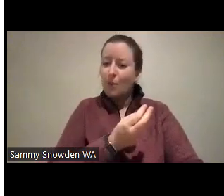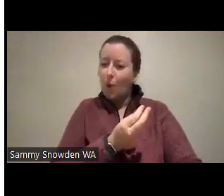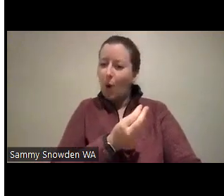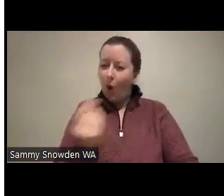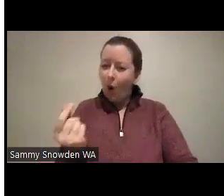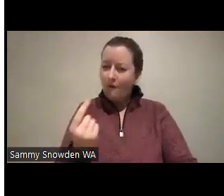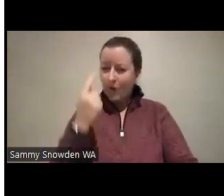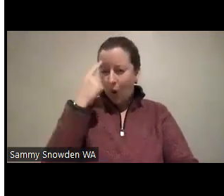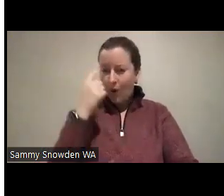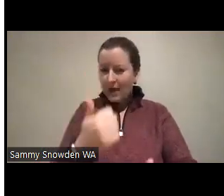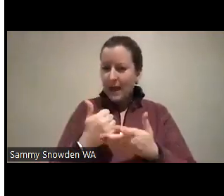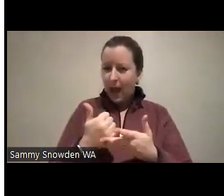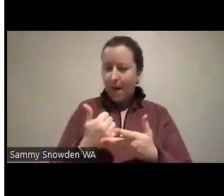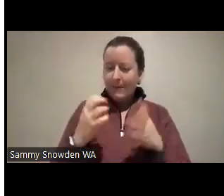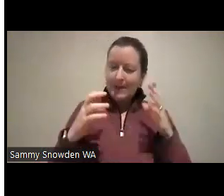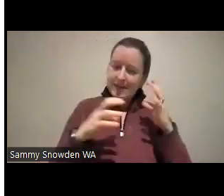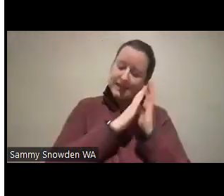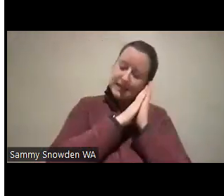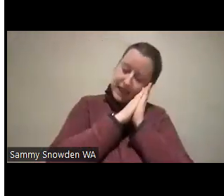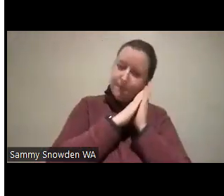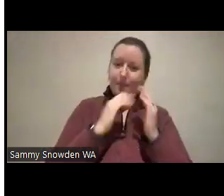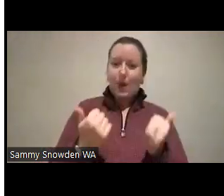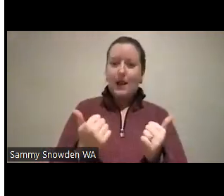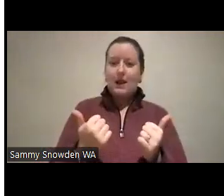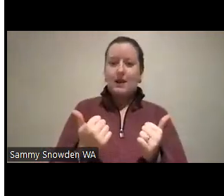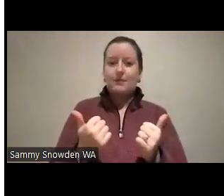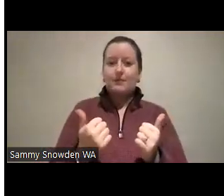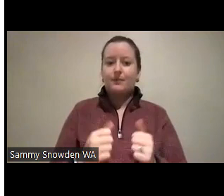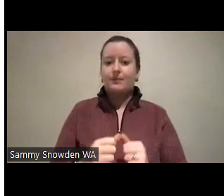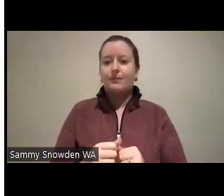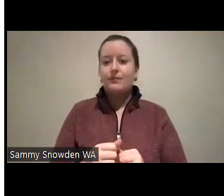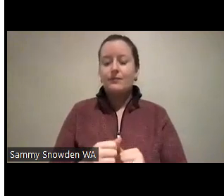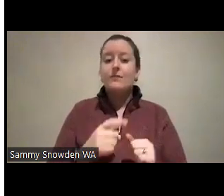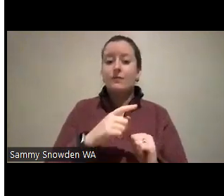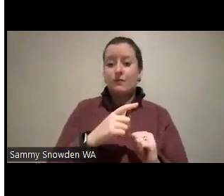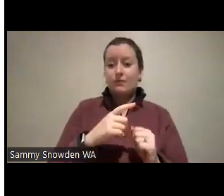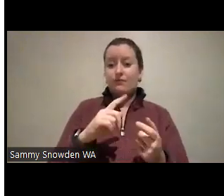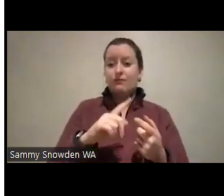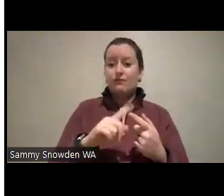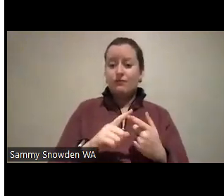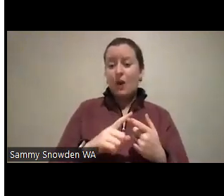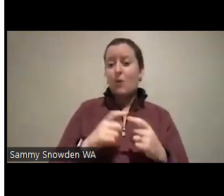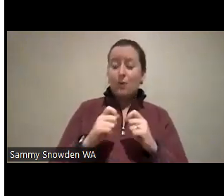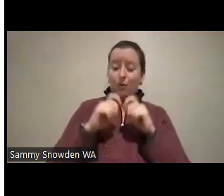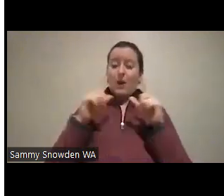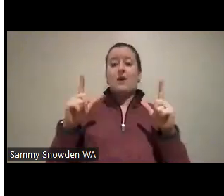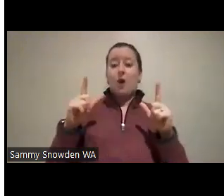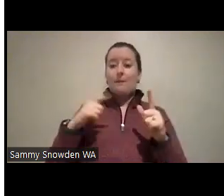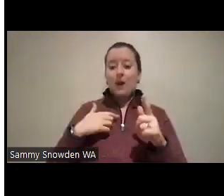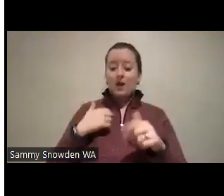So physically, we feel really well when we get enough sleep. Our body can function properly. We can get